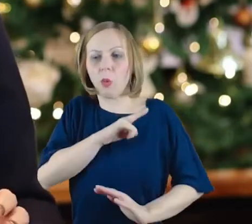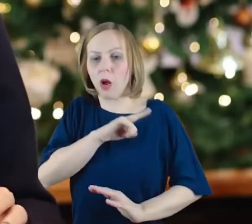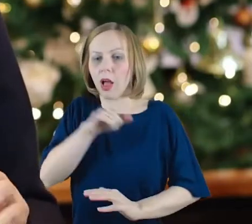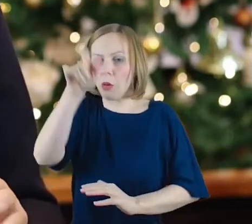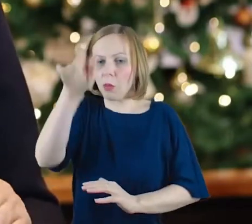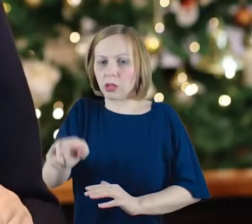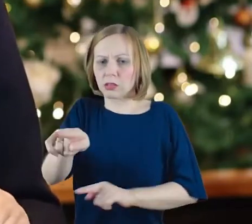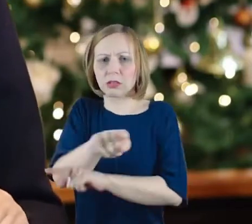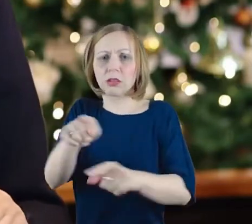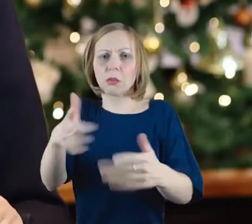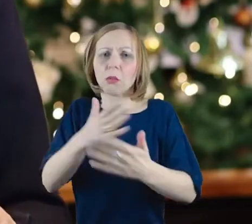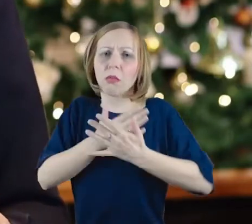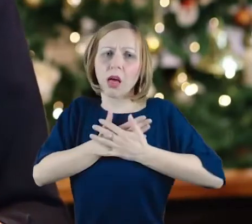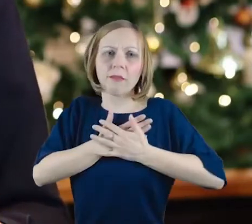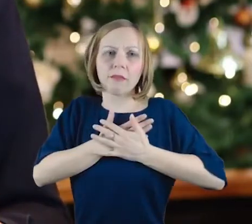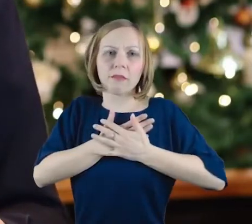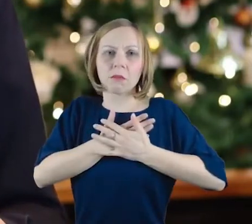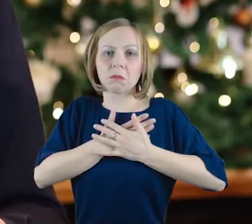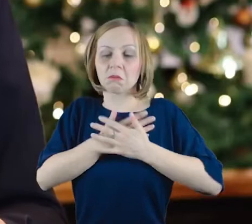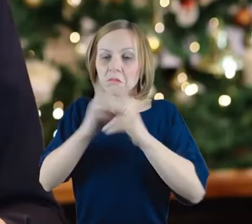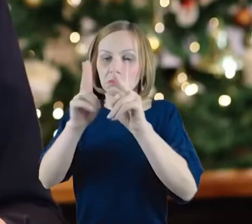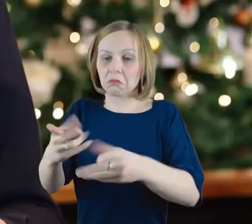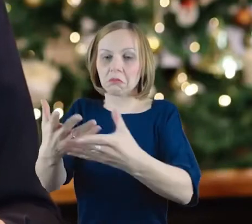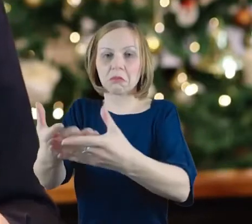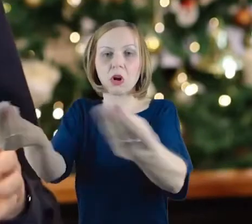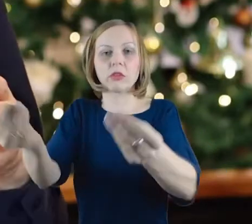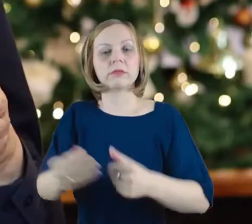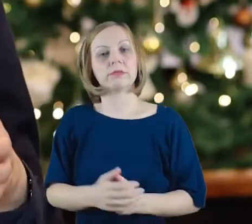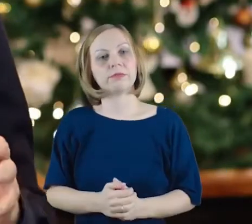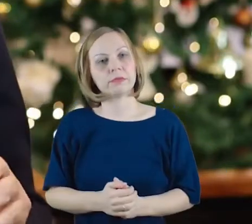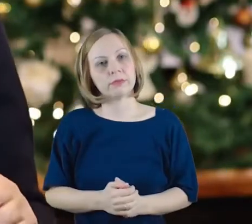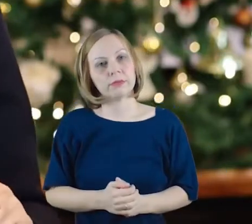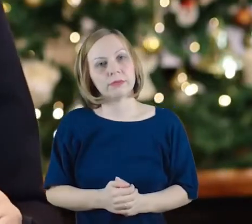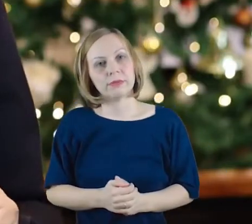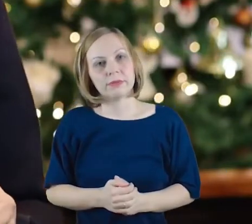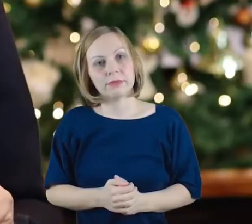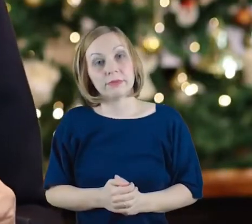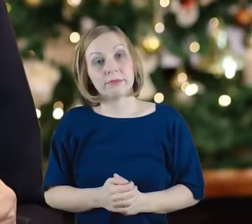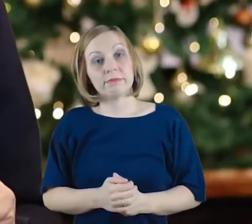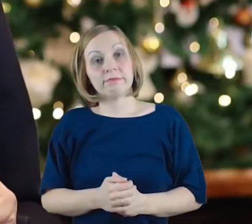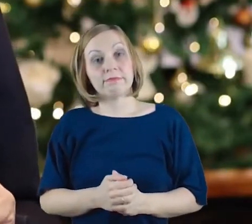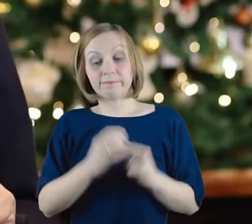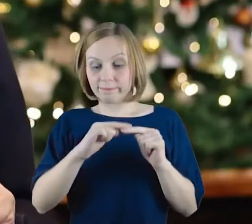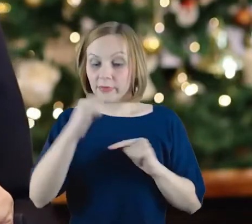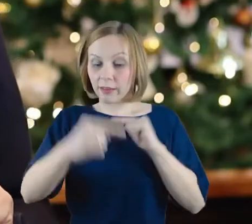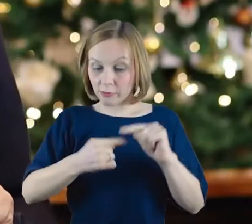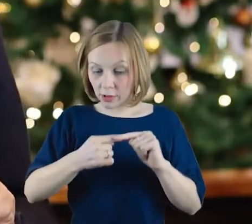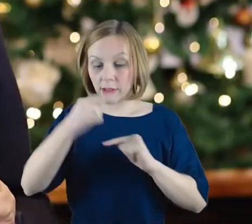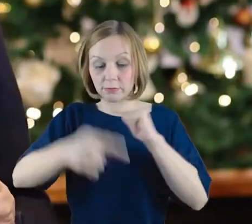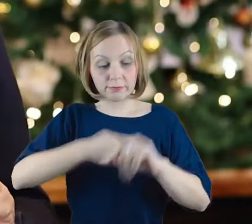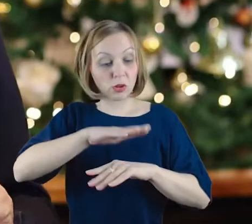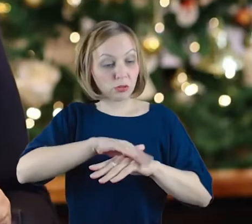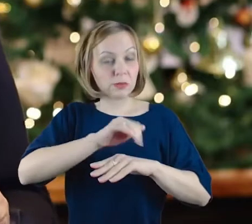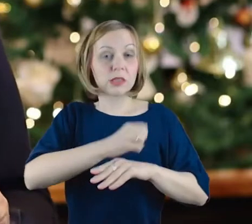love is no longer in the world. Actually, every Christmas will have some of those feelings and moments